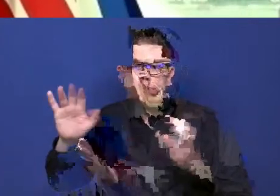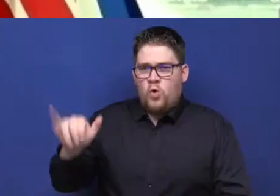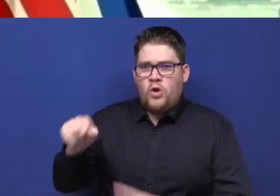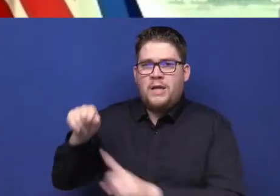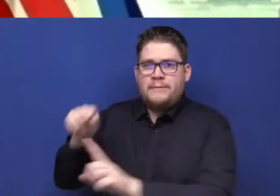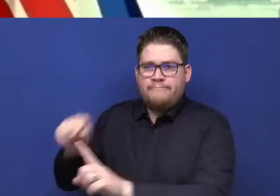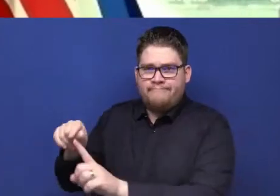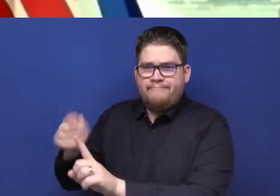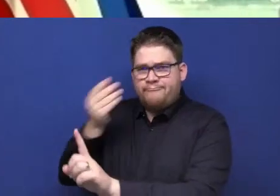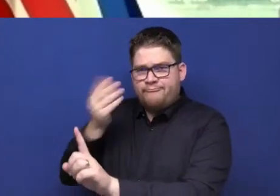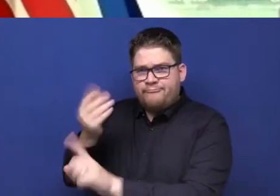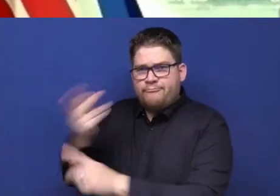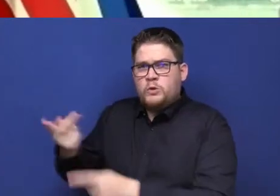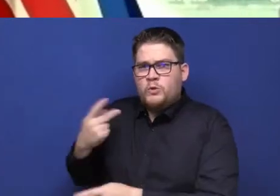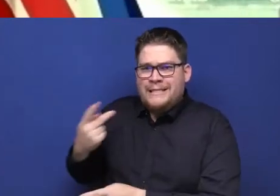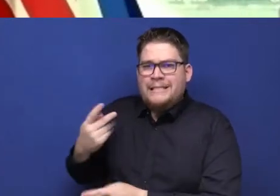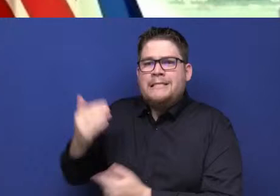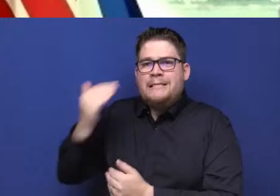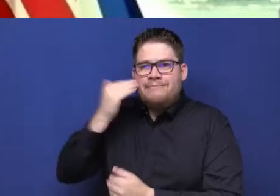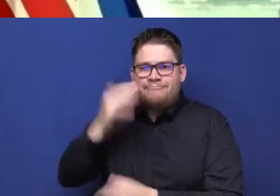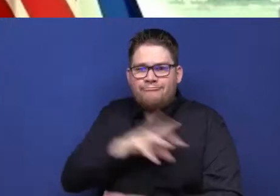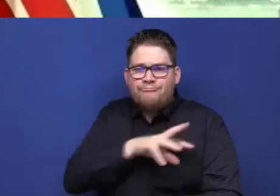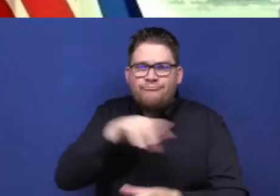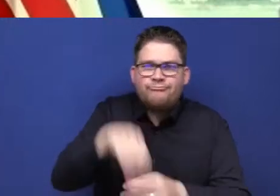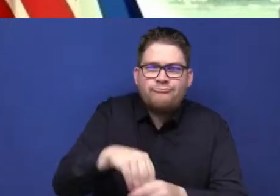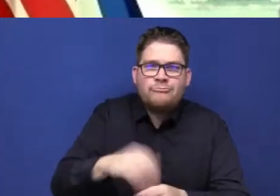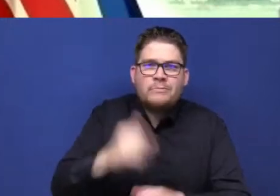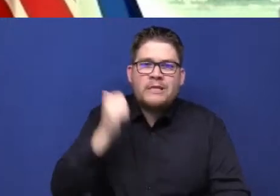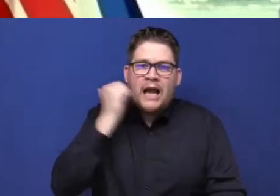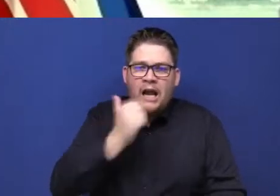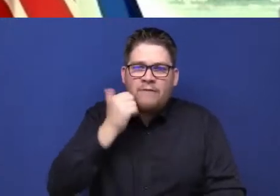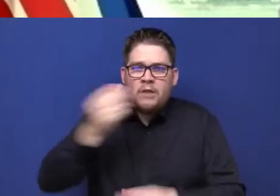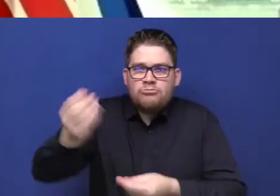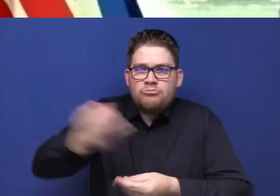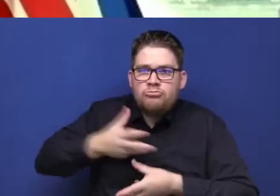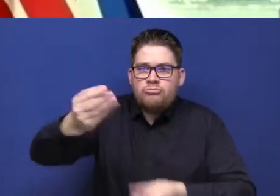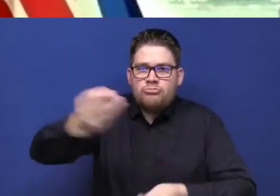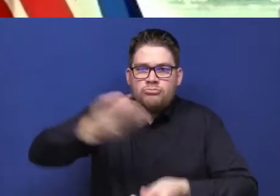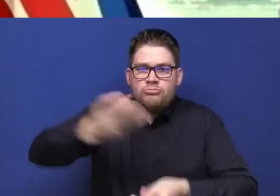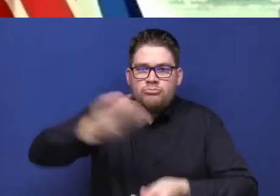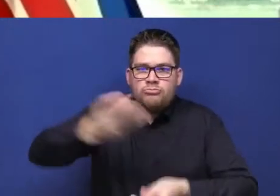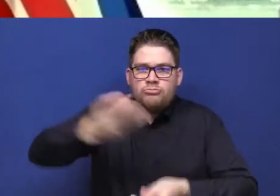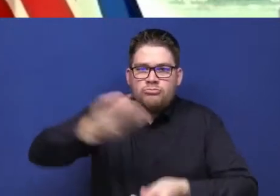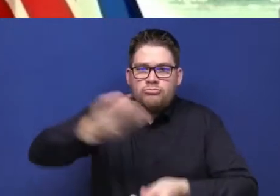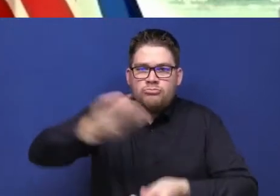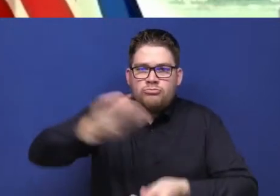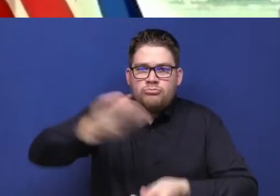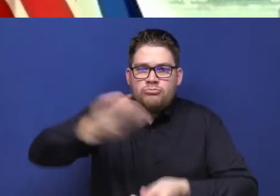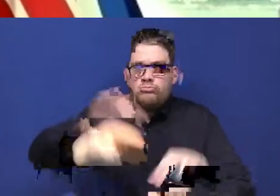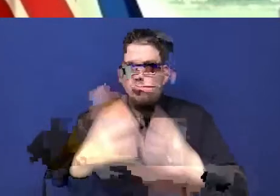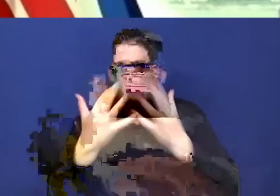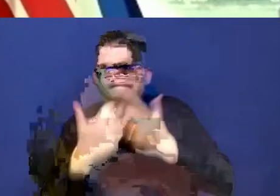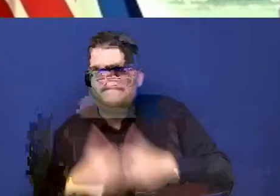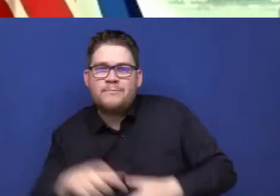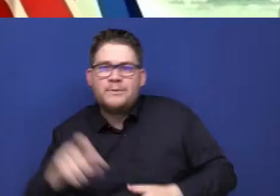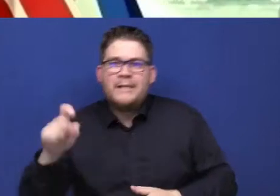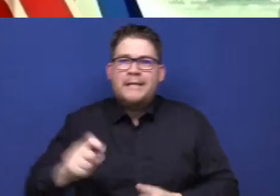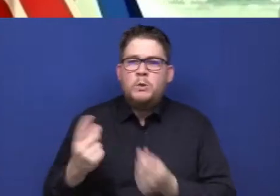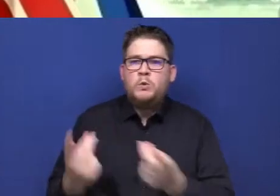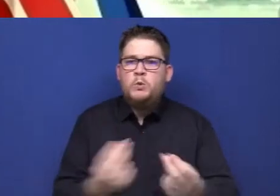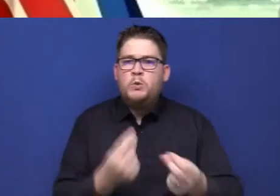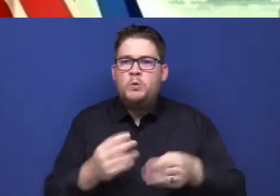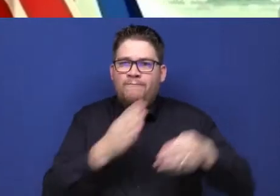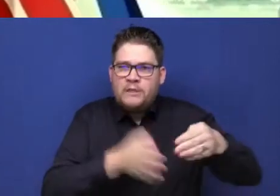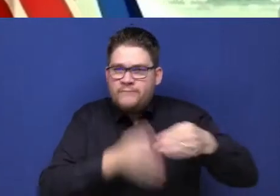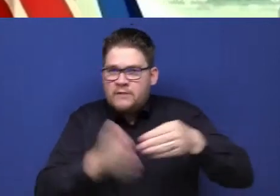that our fire services and the men and women, the more than 3,800 fighting those fires with their contractors or